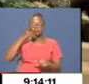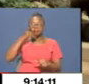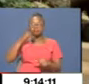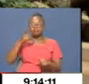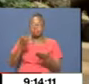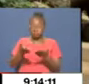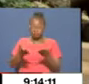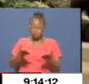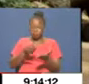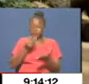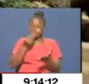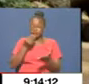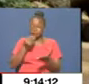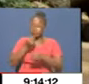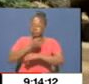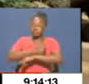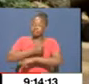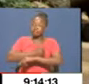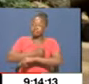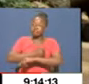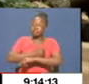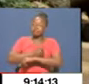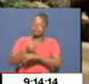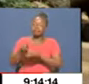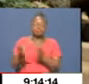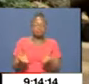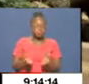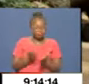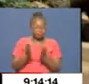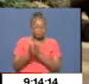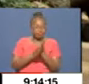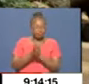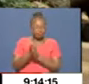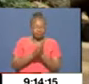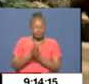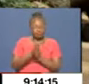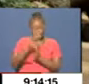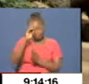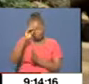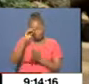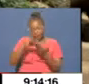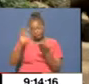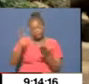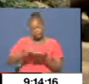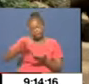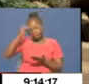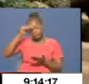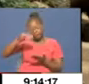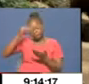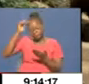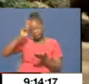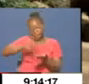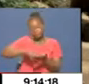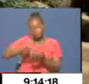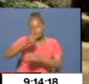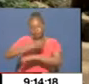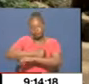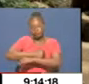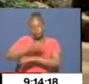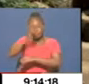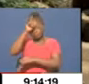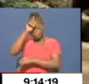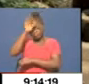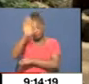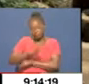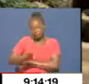of food in schools has been a motivating factor, with more and more learners enrolling to school in these rural areas.